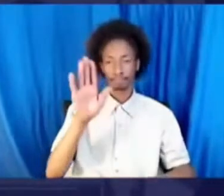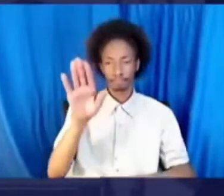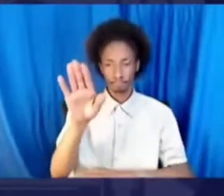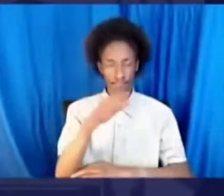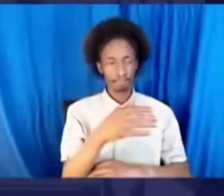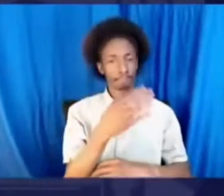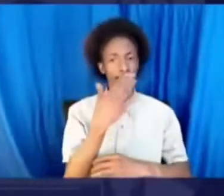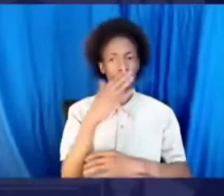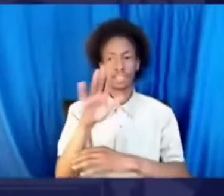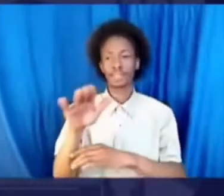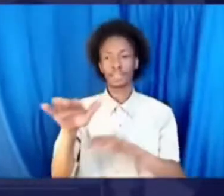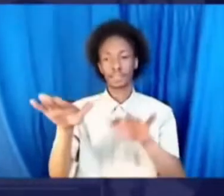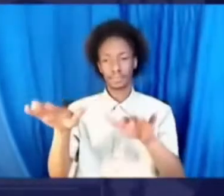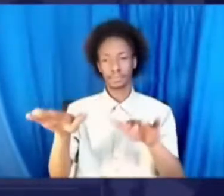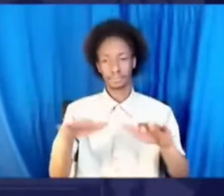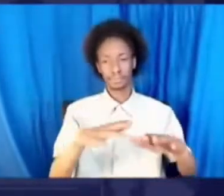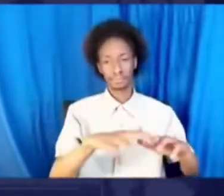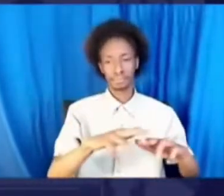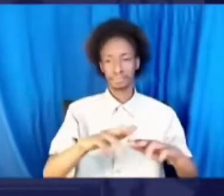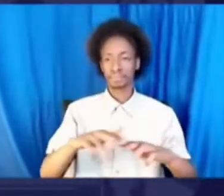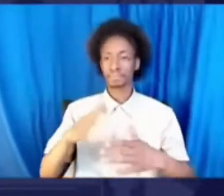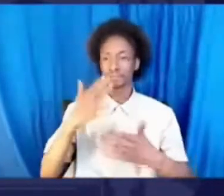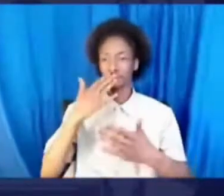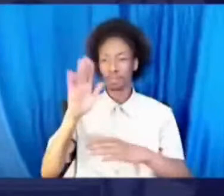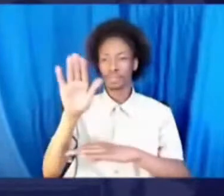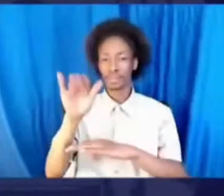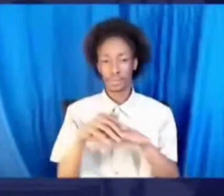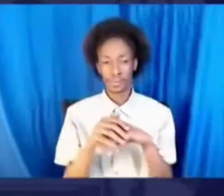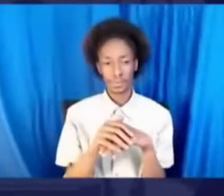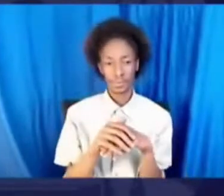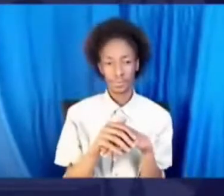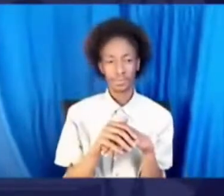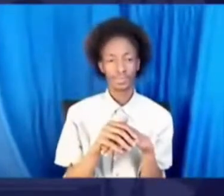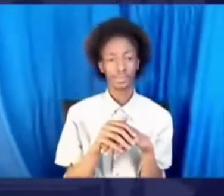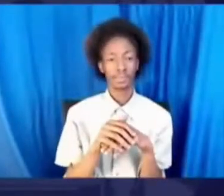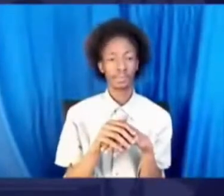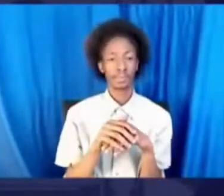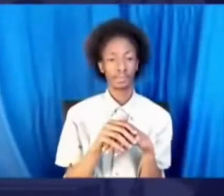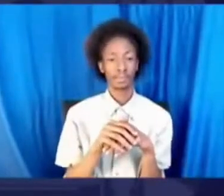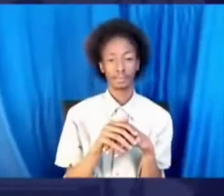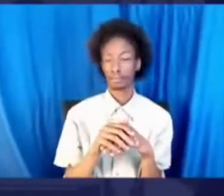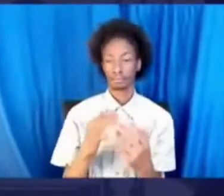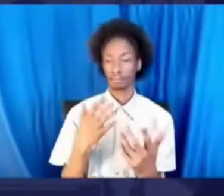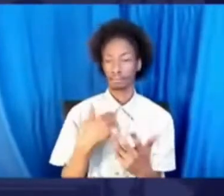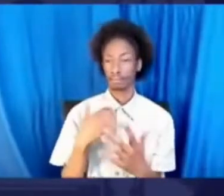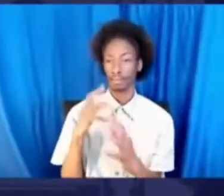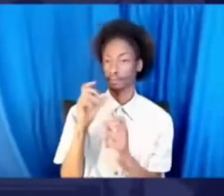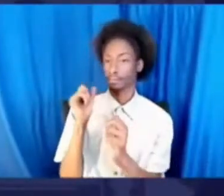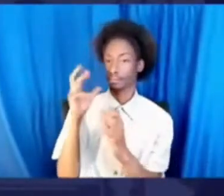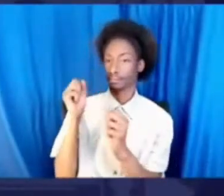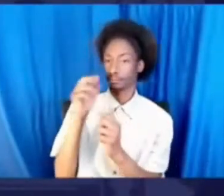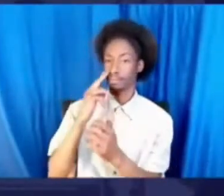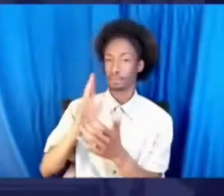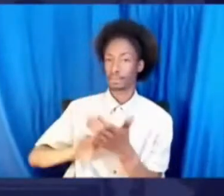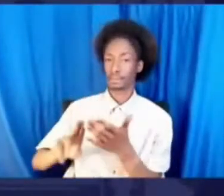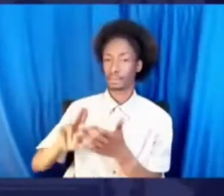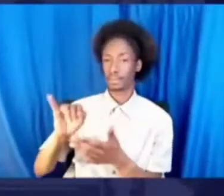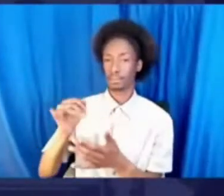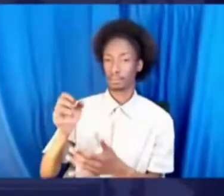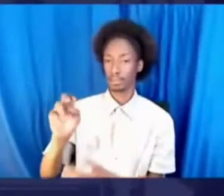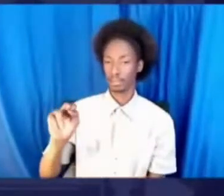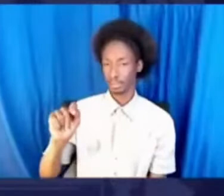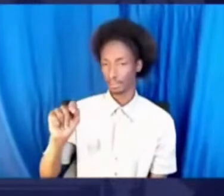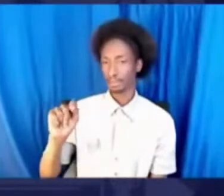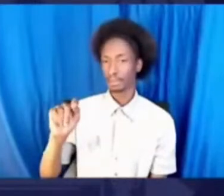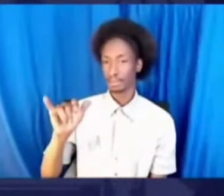afternoon. Please have a seat. Good afternoon. And to our incredible secretary, Janet Yellen, thank you for